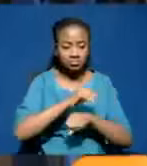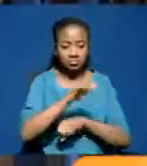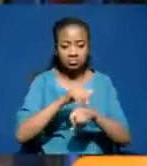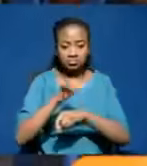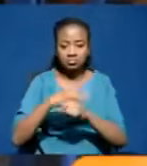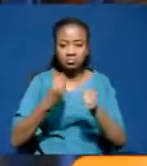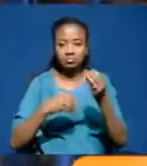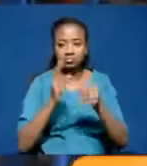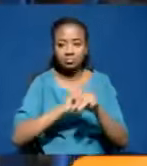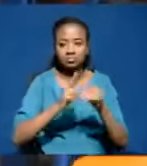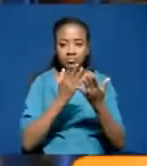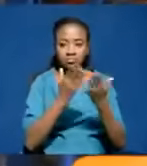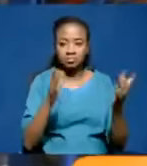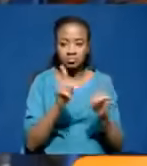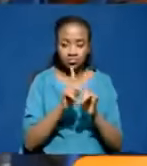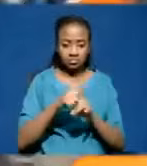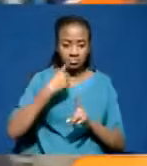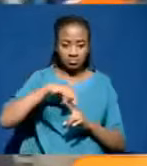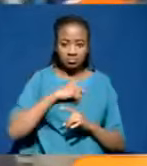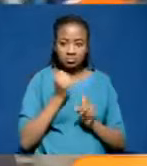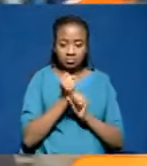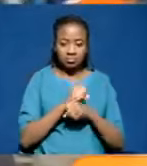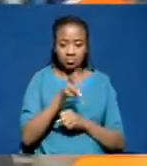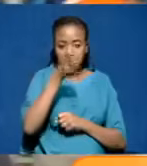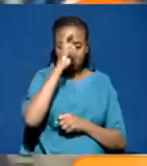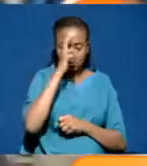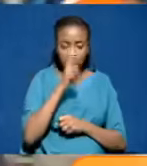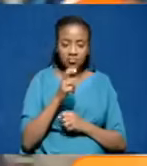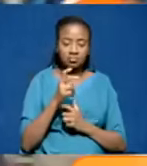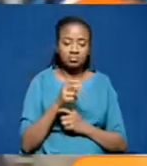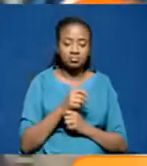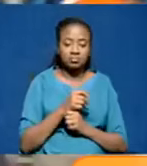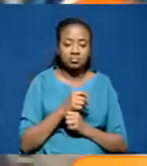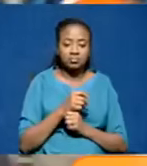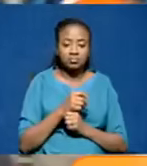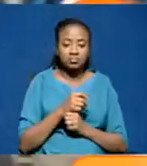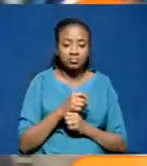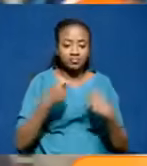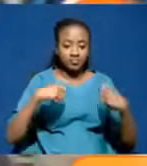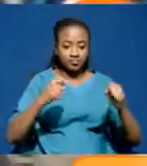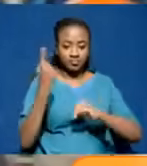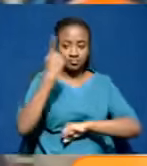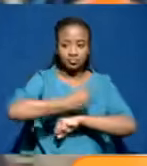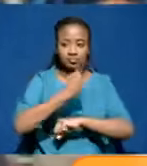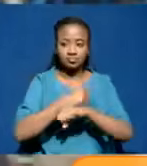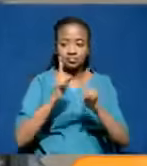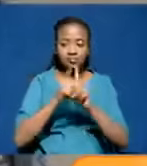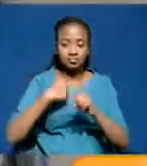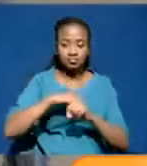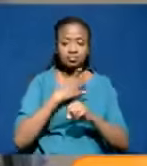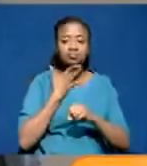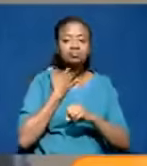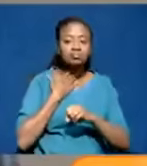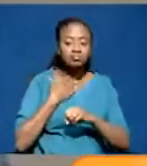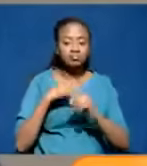capacity. Currently, we are doing 20 bikes a day. We are building up a supply chain to be able to get to a point where we can do